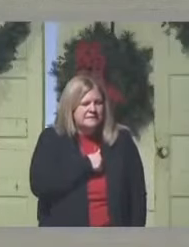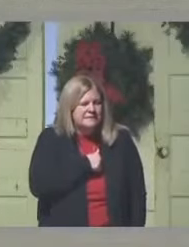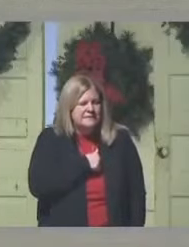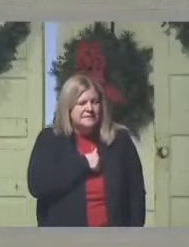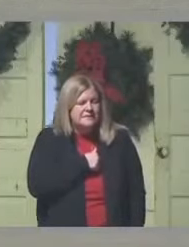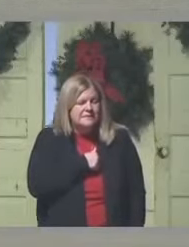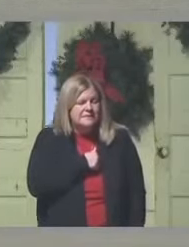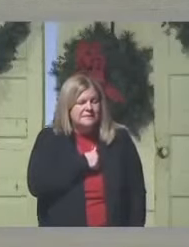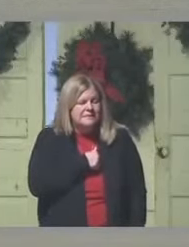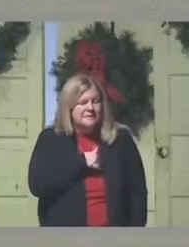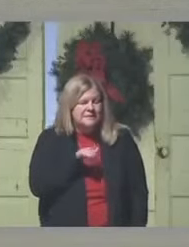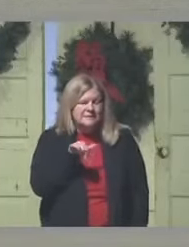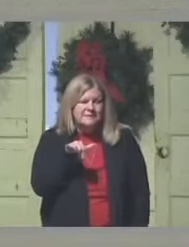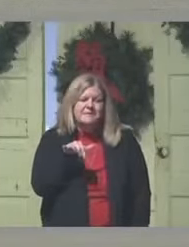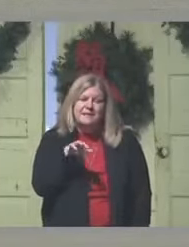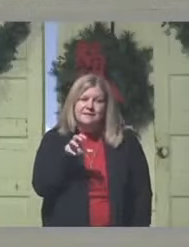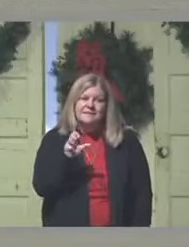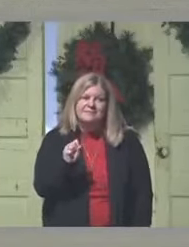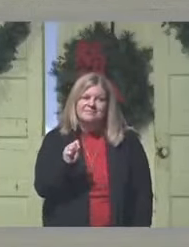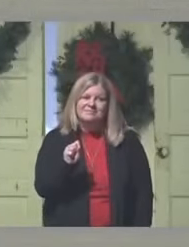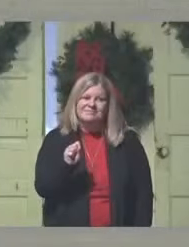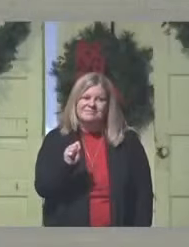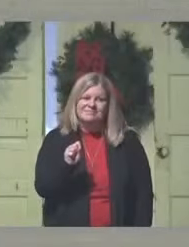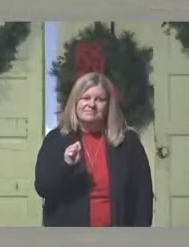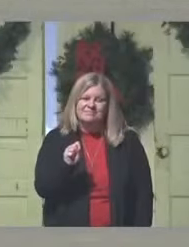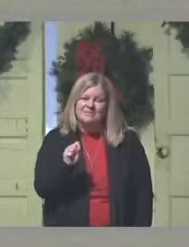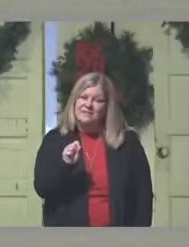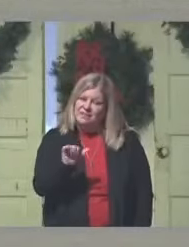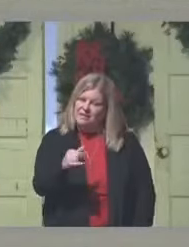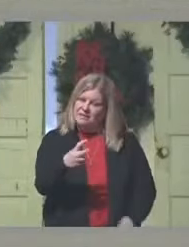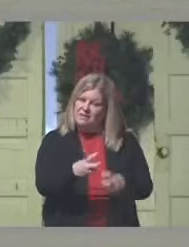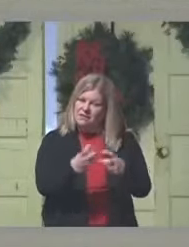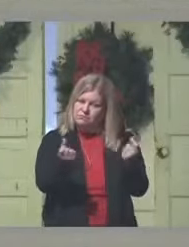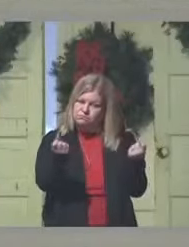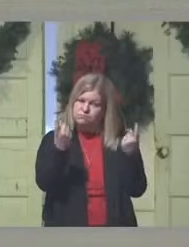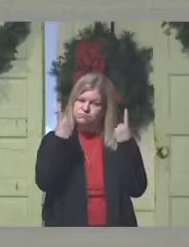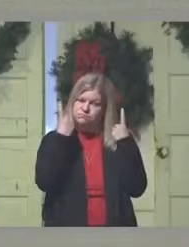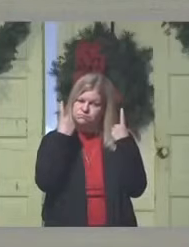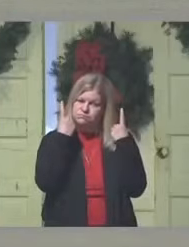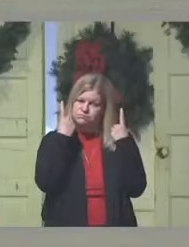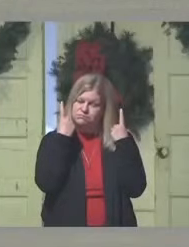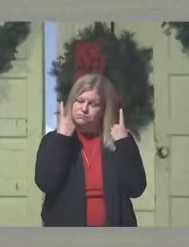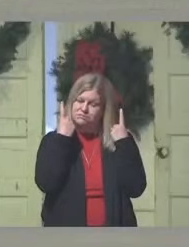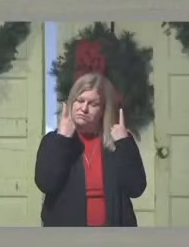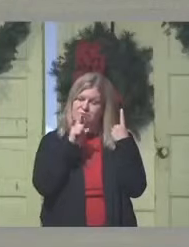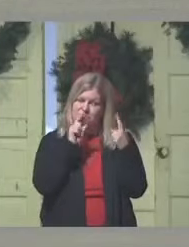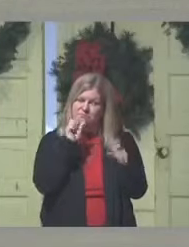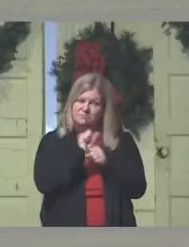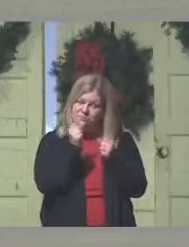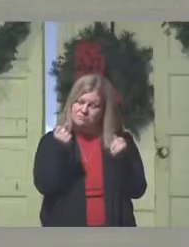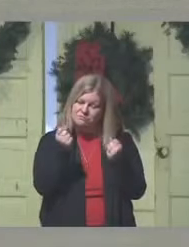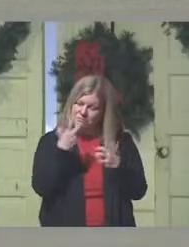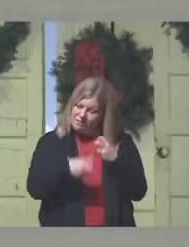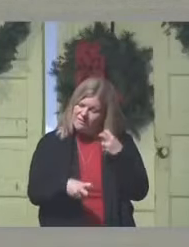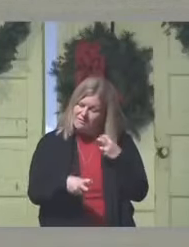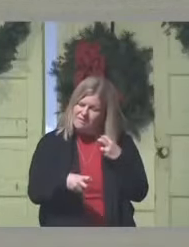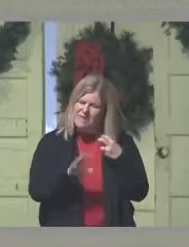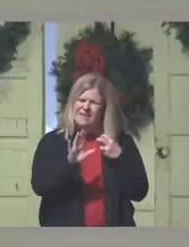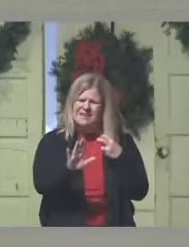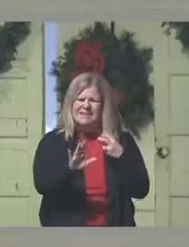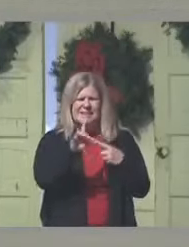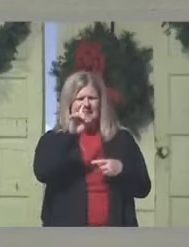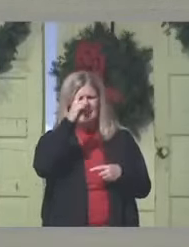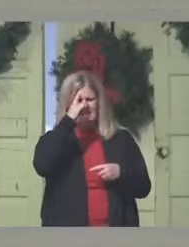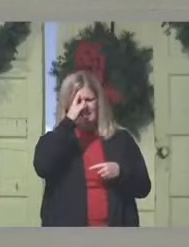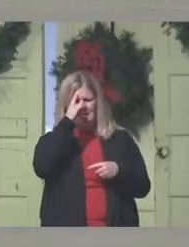Unimaginably, yes. And if that's not hard enough to comprehend, and it should be, contemplate the